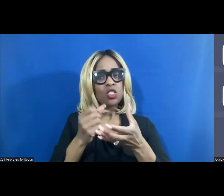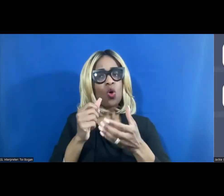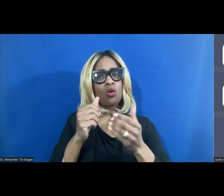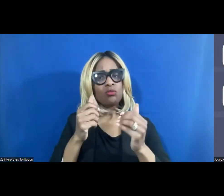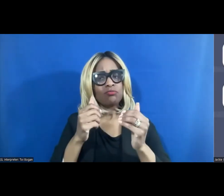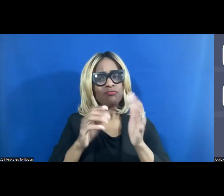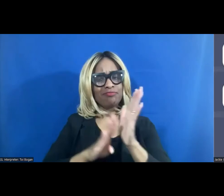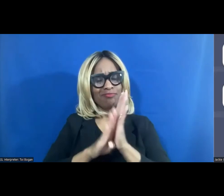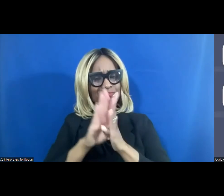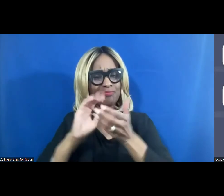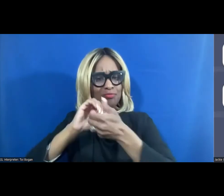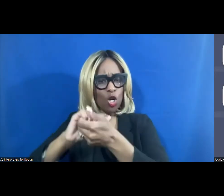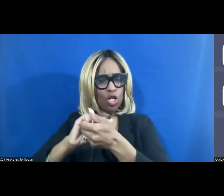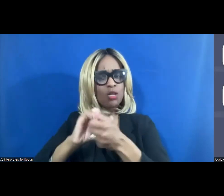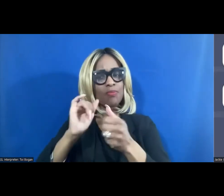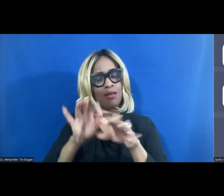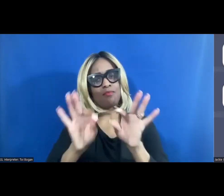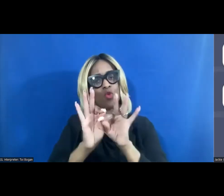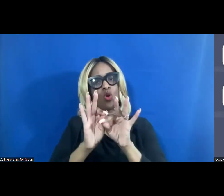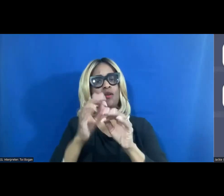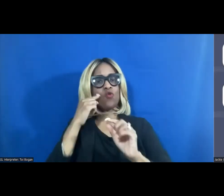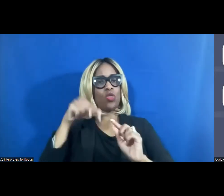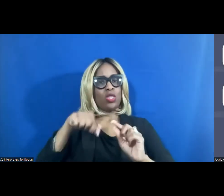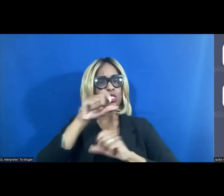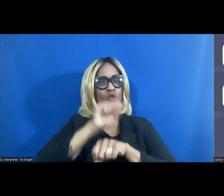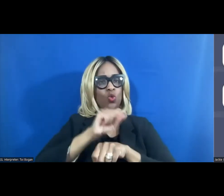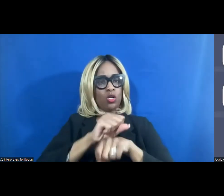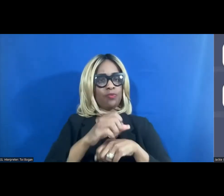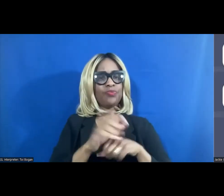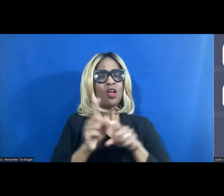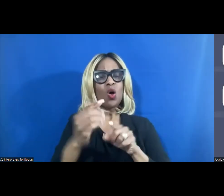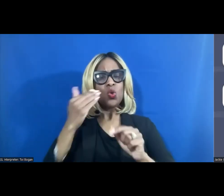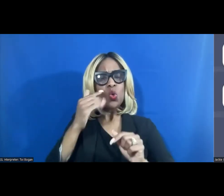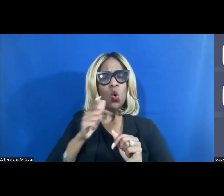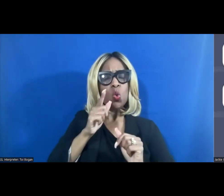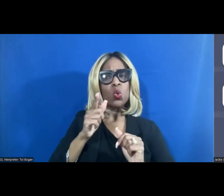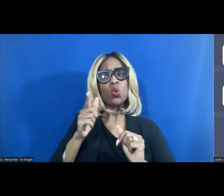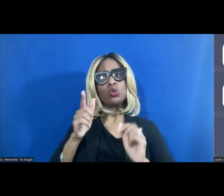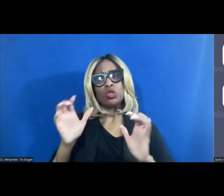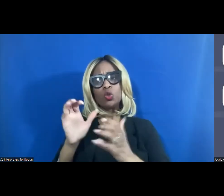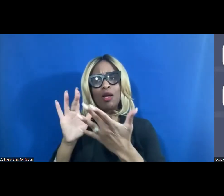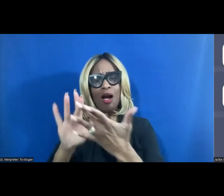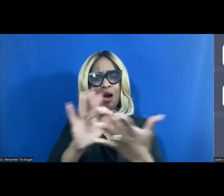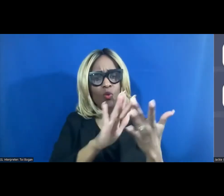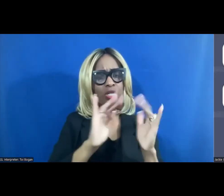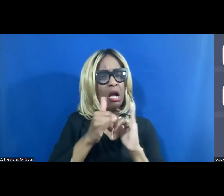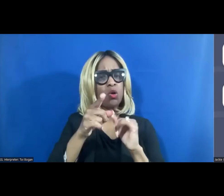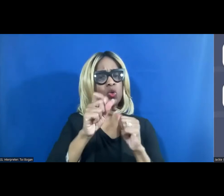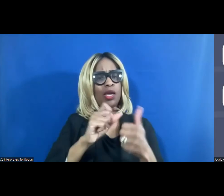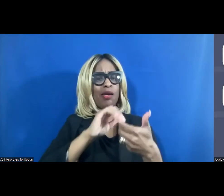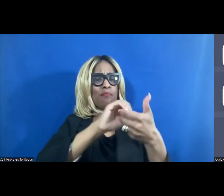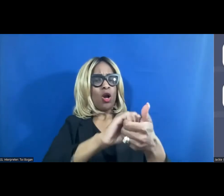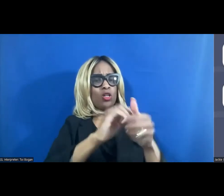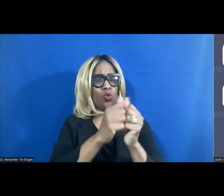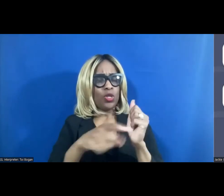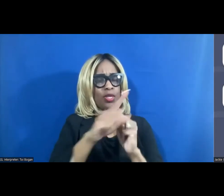is very critical in achieving this work, and knowing who's doing outreach and how you can partner. We did